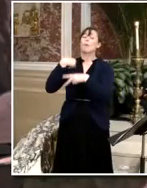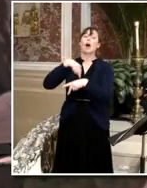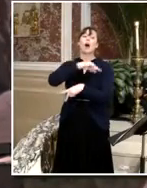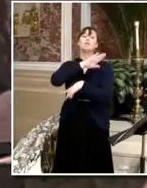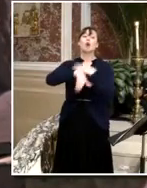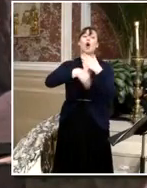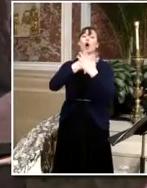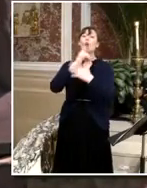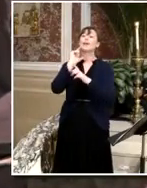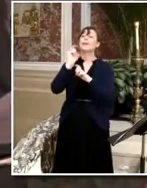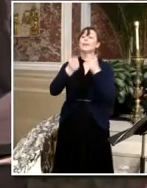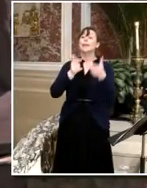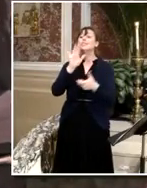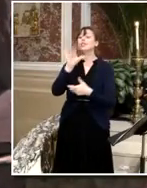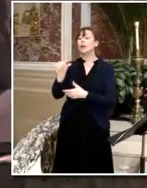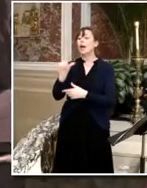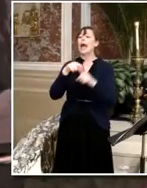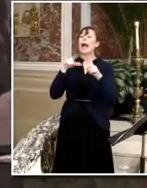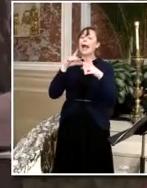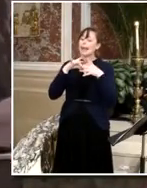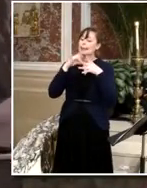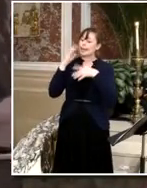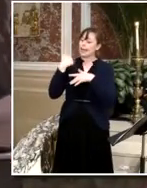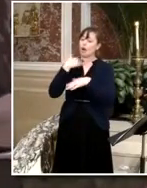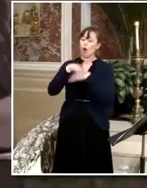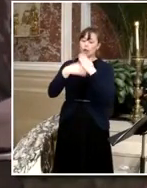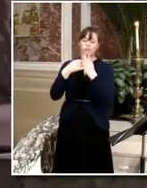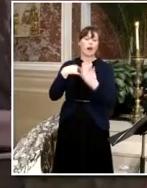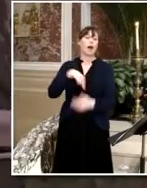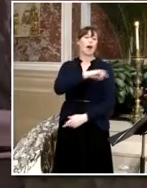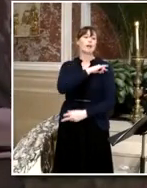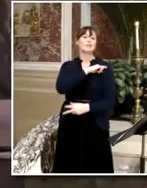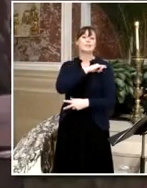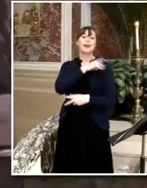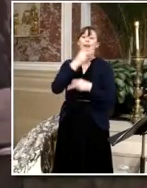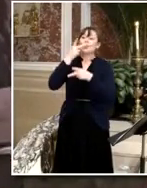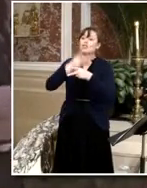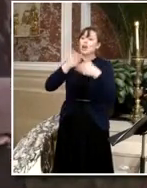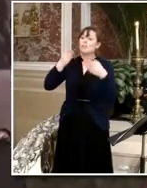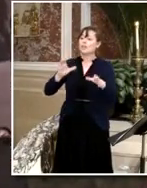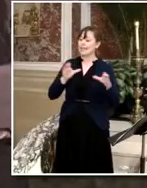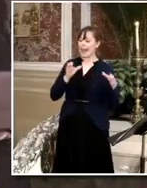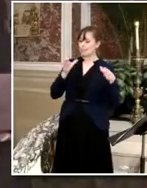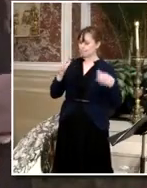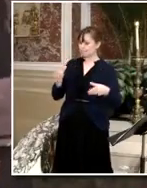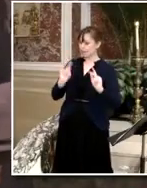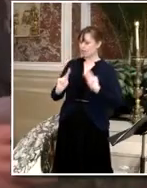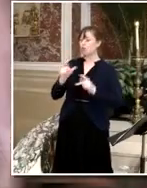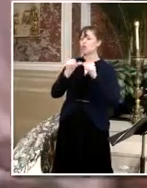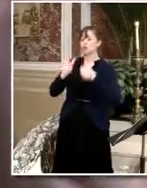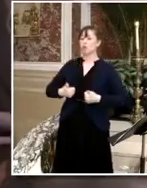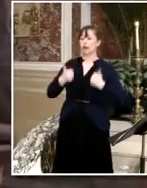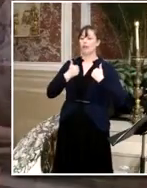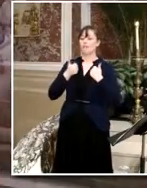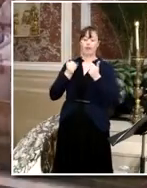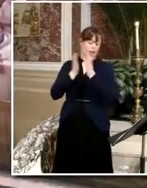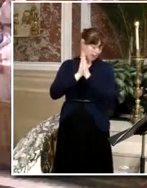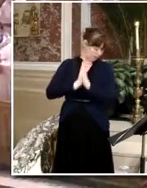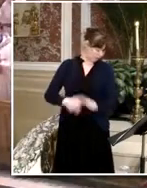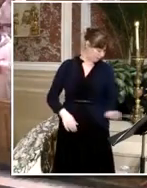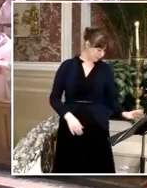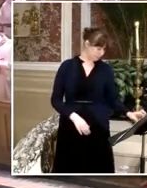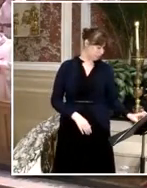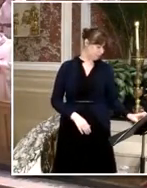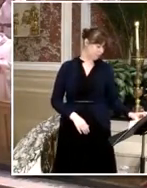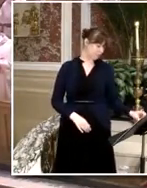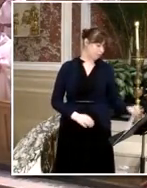charity and lead all of us, shepherds and flock, to eternal life.